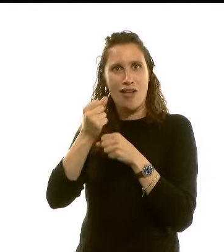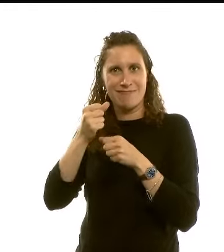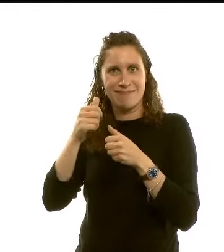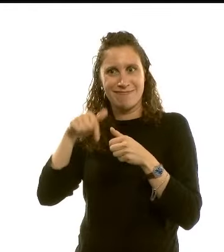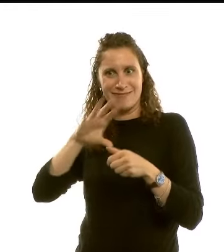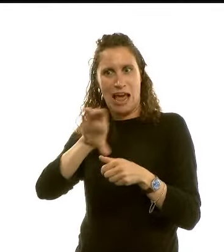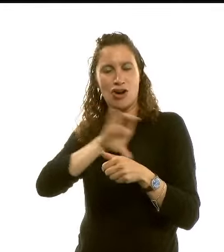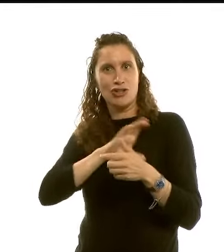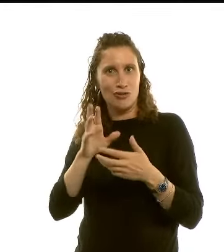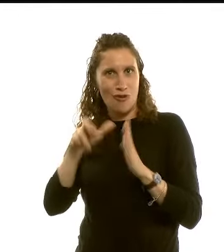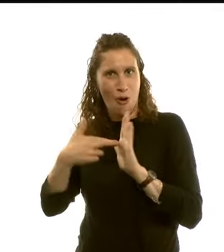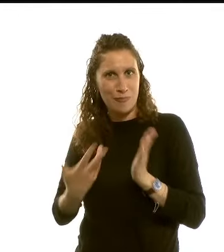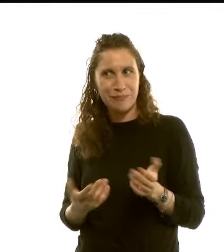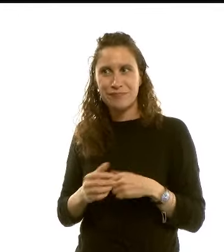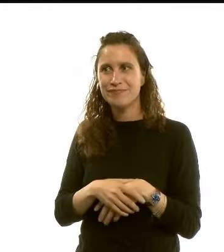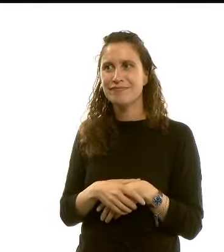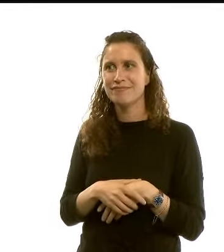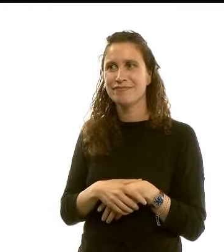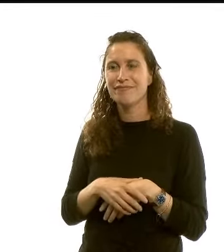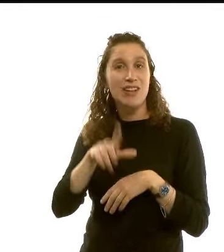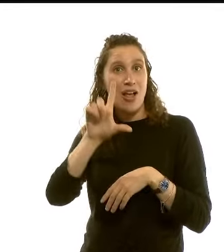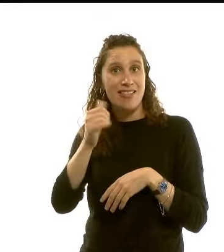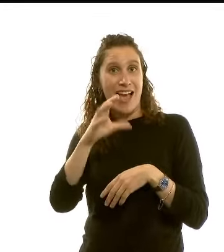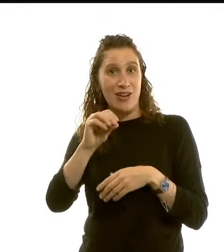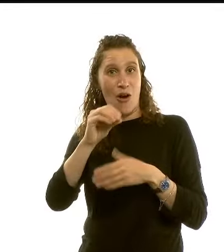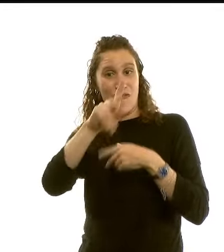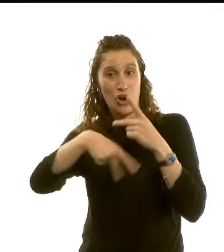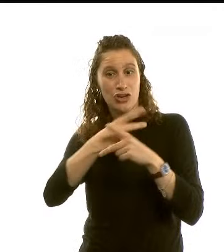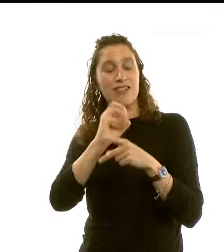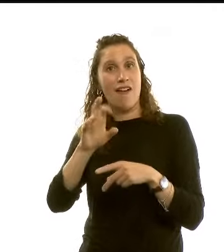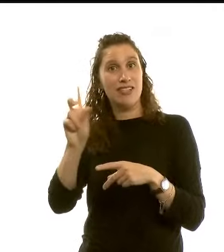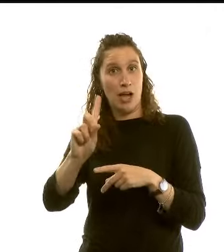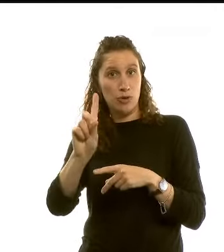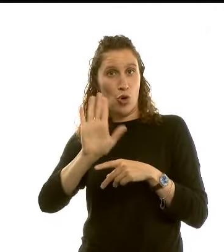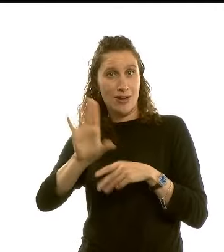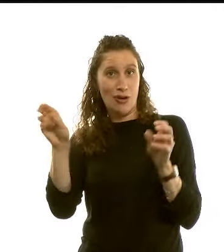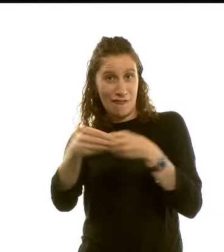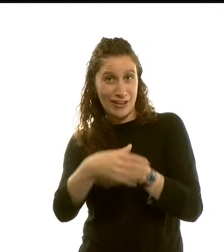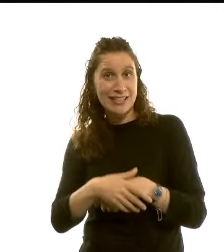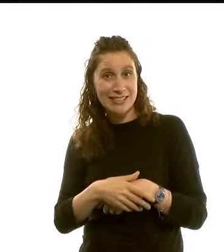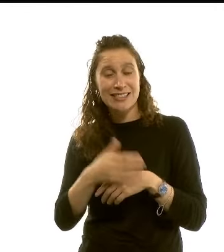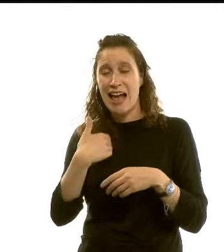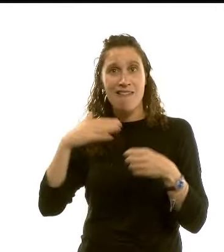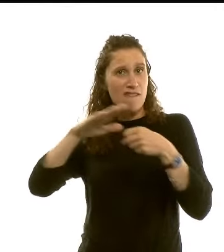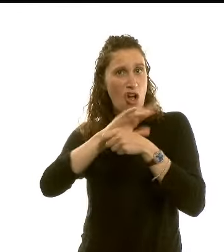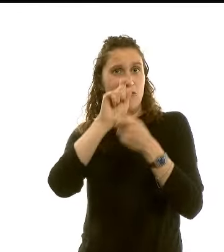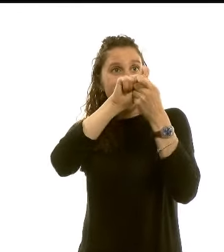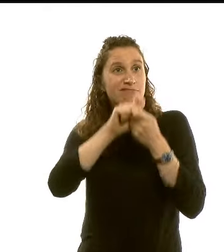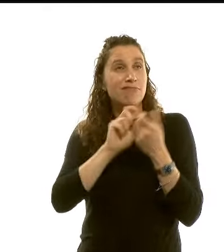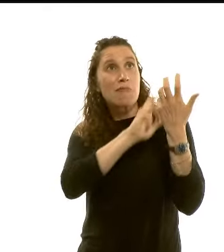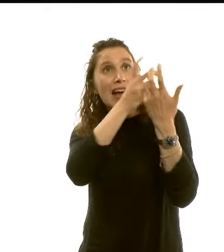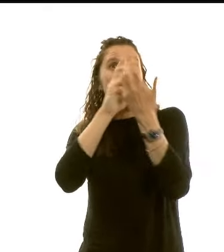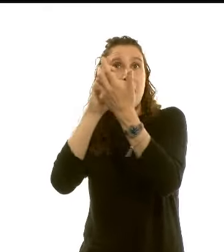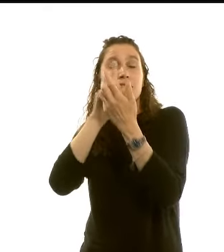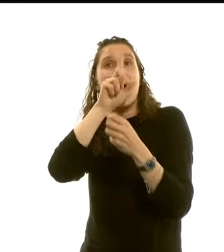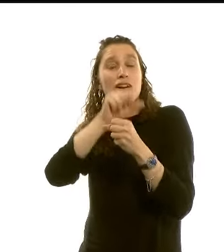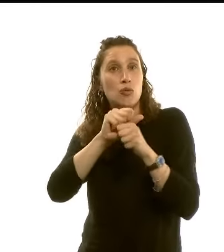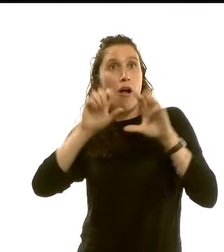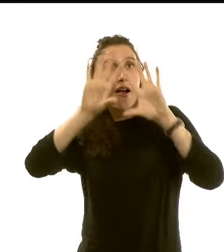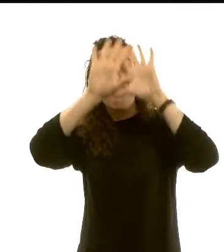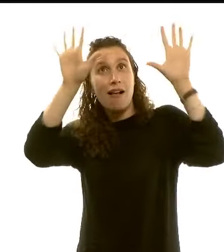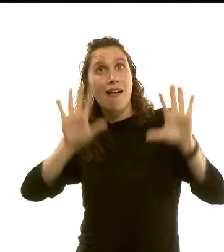segue, because we have right here the Lego version of Dumbledore's office. And it's full of these little details, just like this movie set, because it's